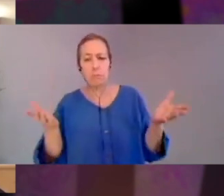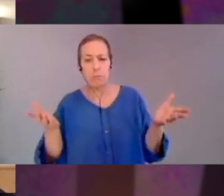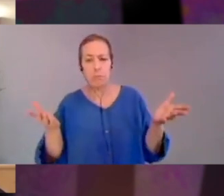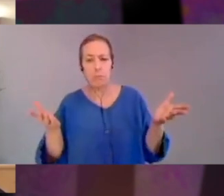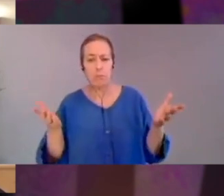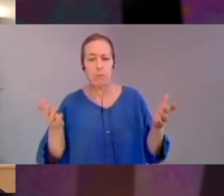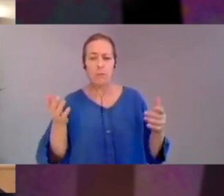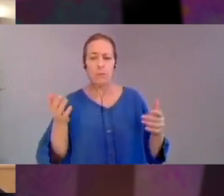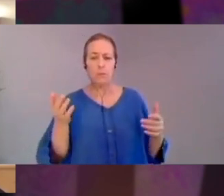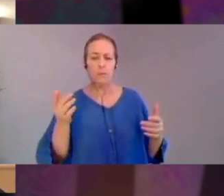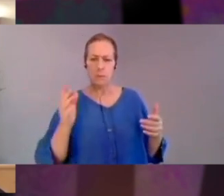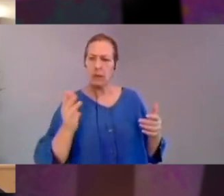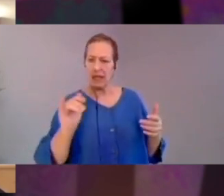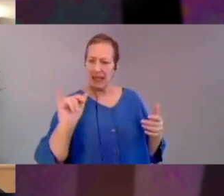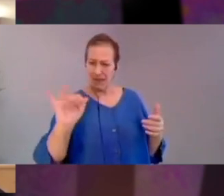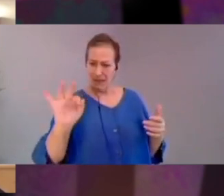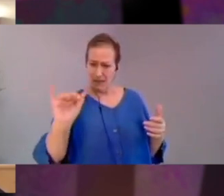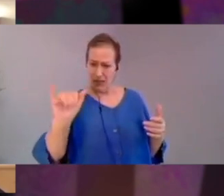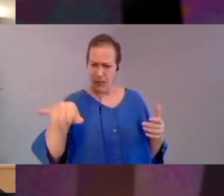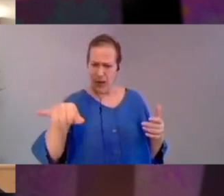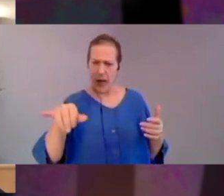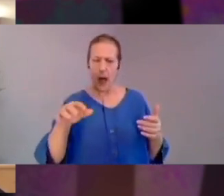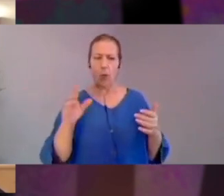leaving space